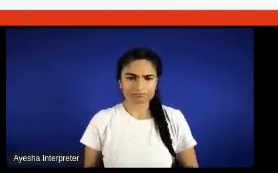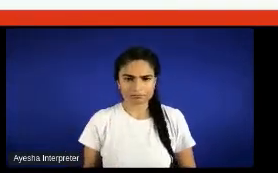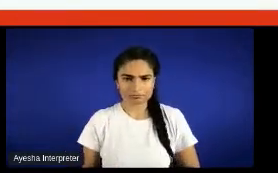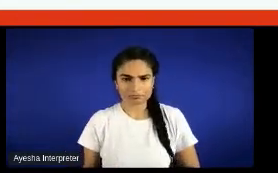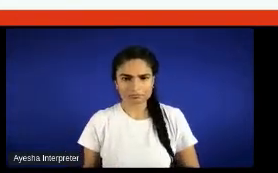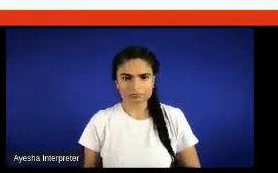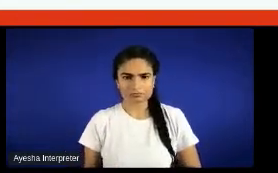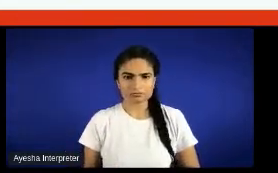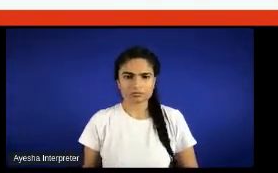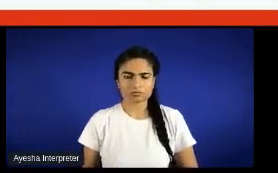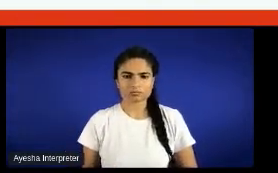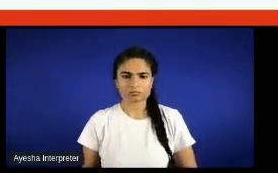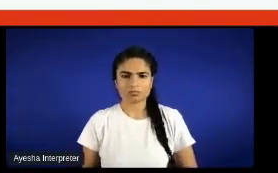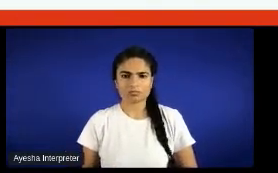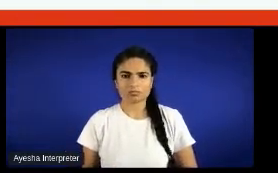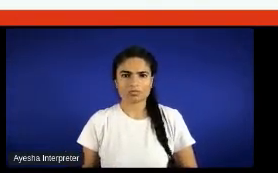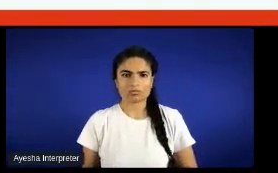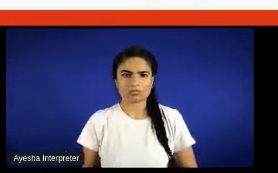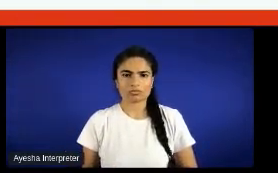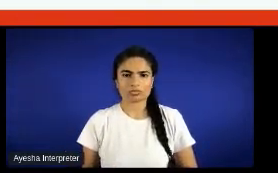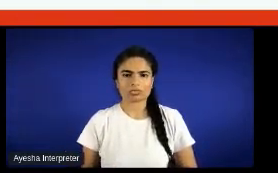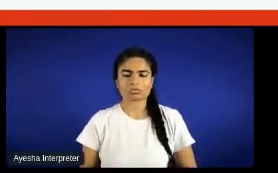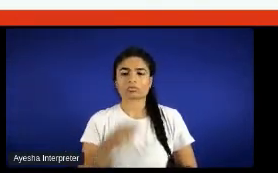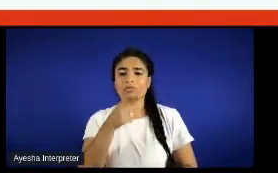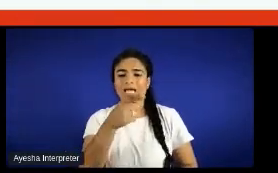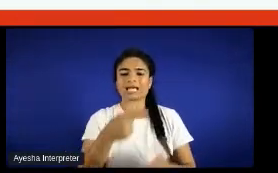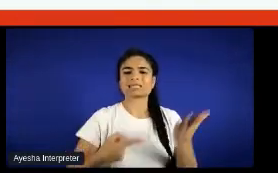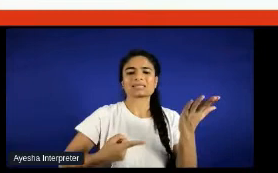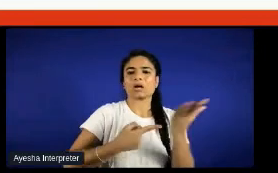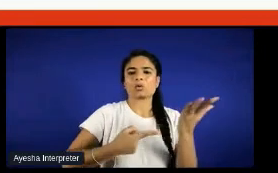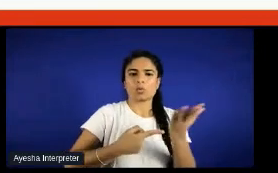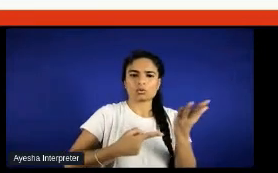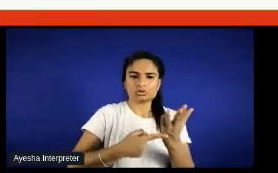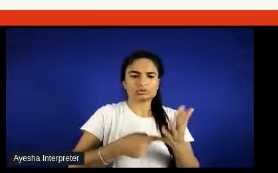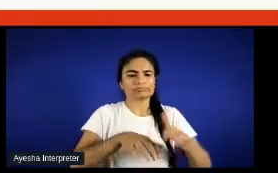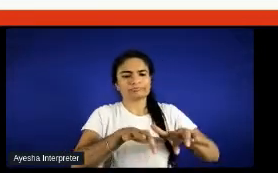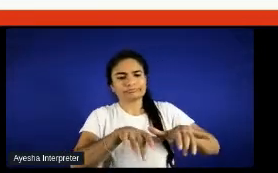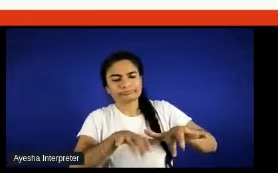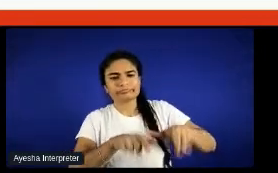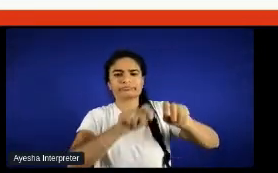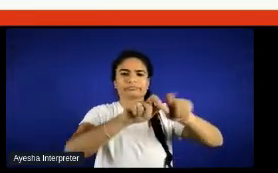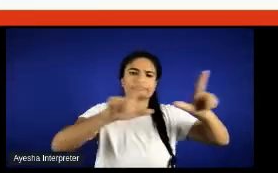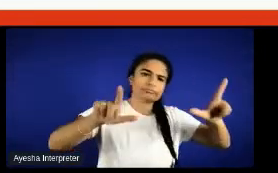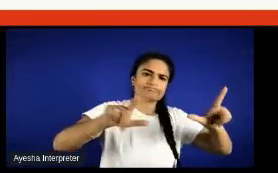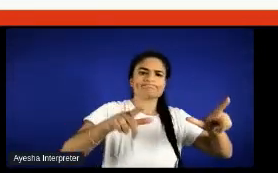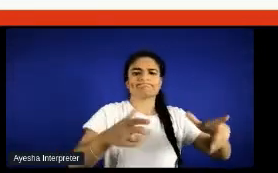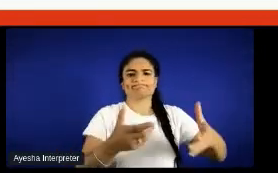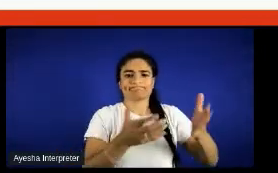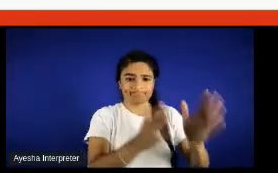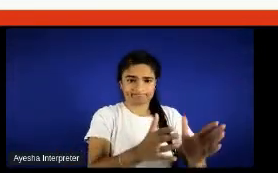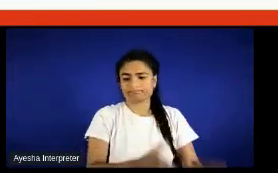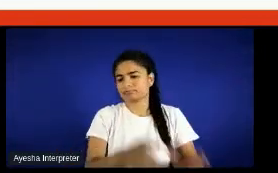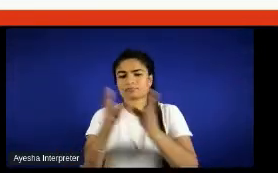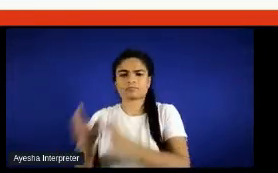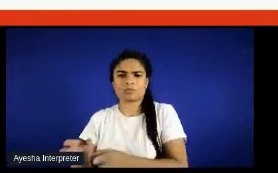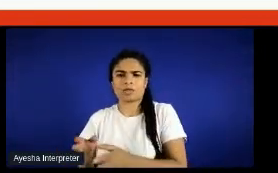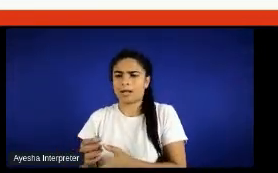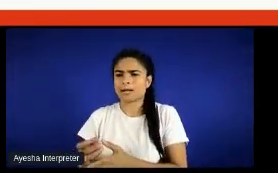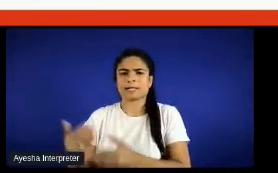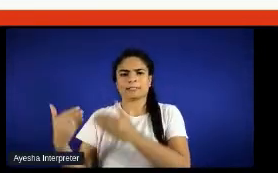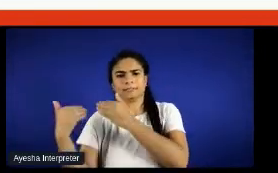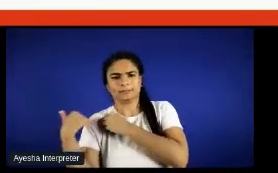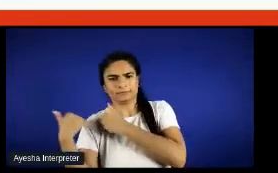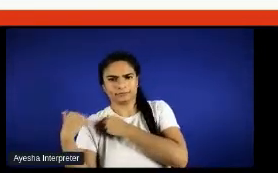the technology and accountability mechanism, and how the technology helped Iraq Country Office